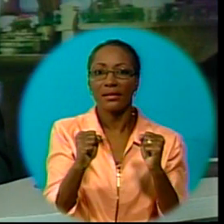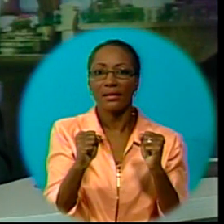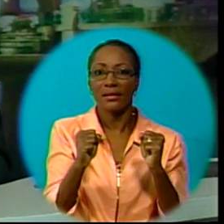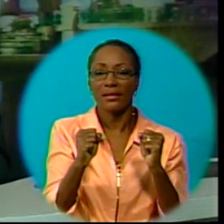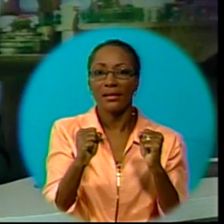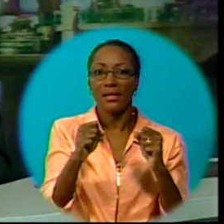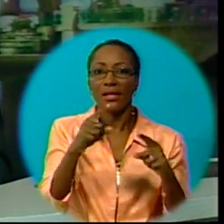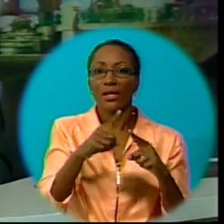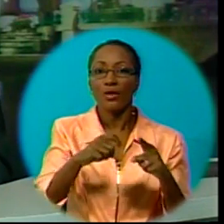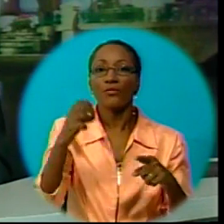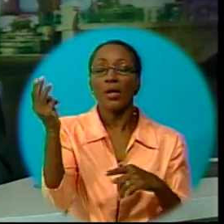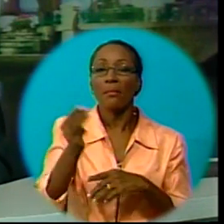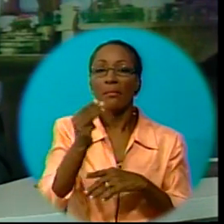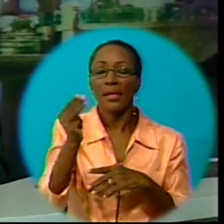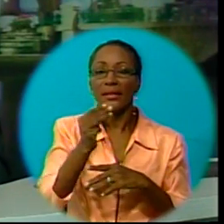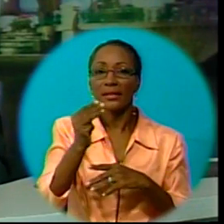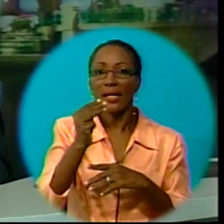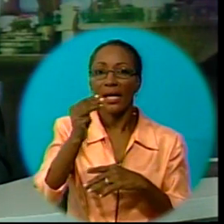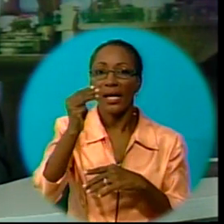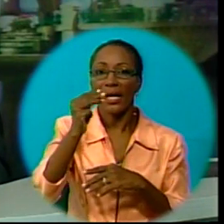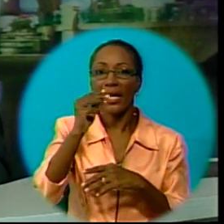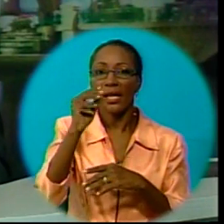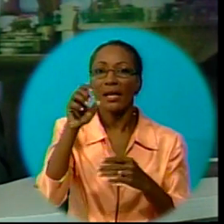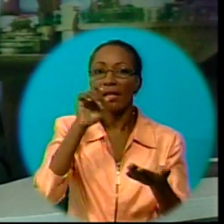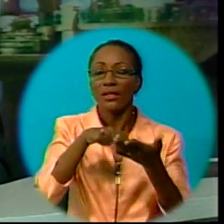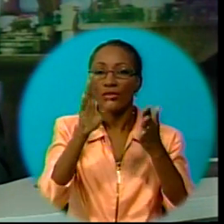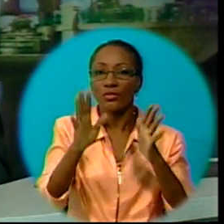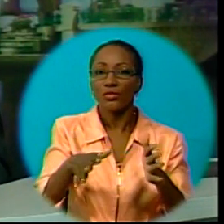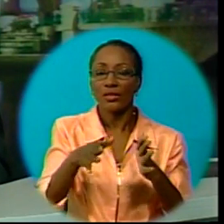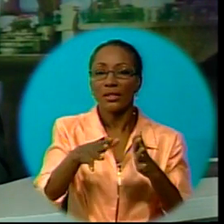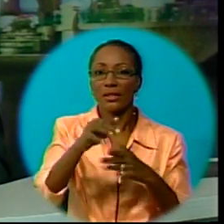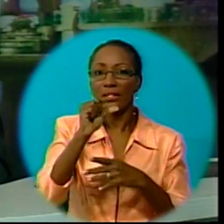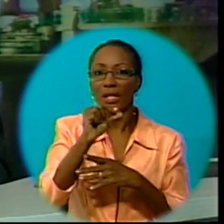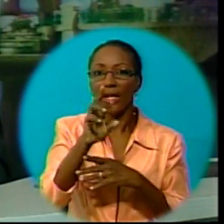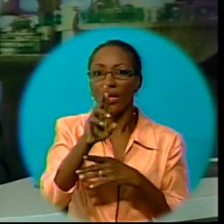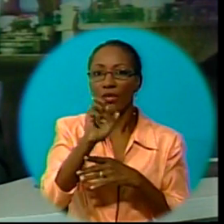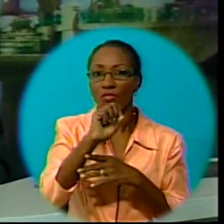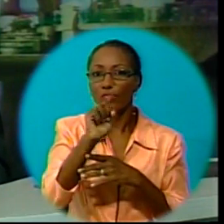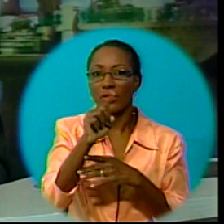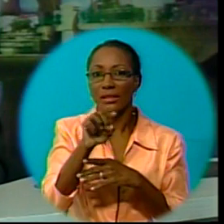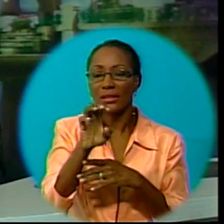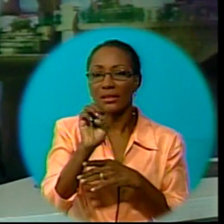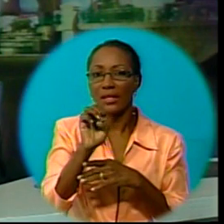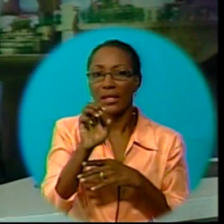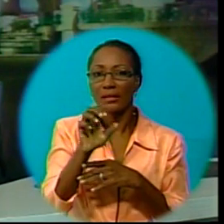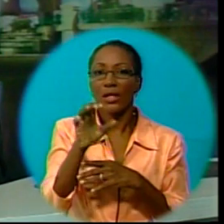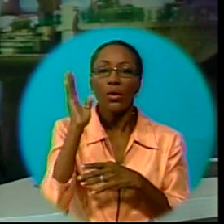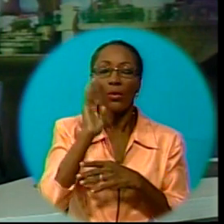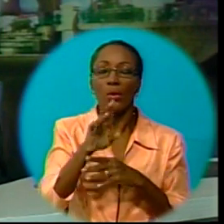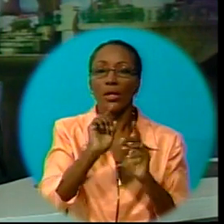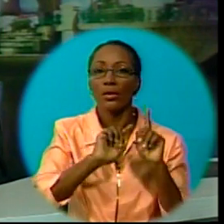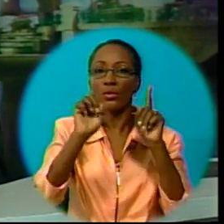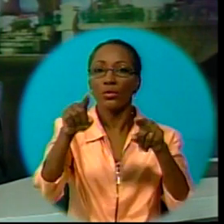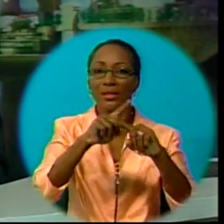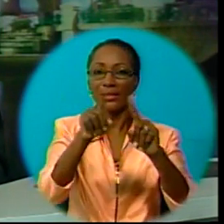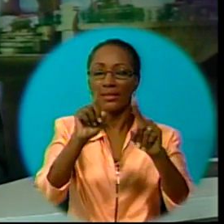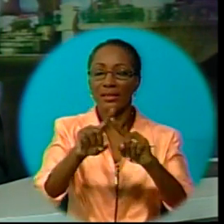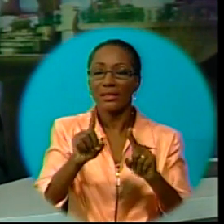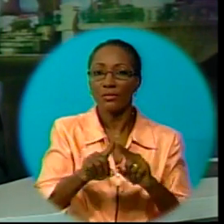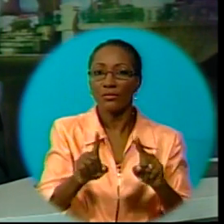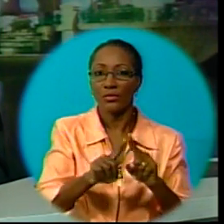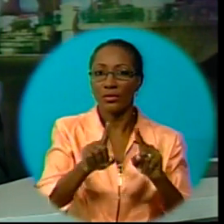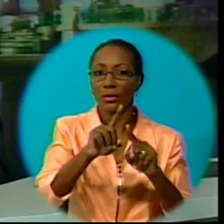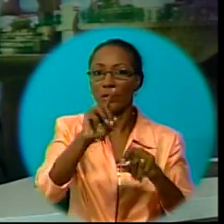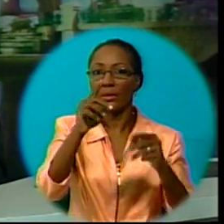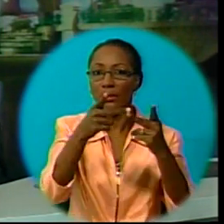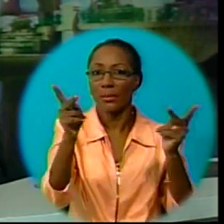Well, from Monday, students of Grisette's primary school will be bused to 2 different locations for classes as a more intense cleaning is done on the school. This